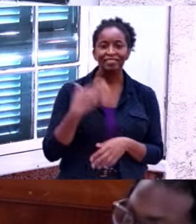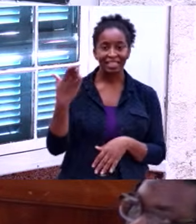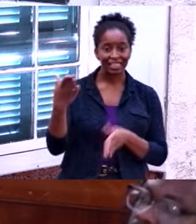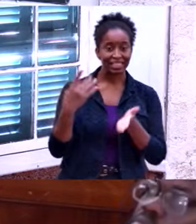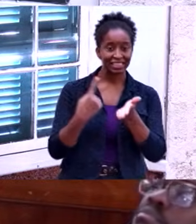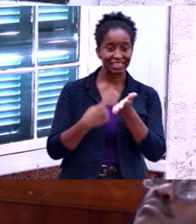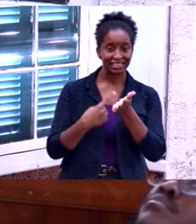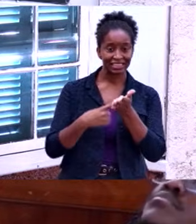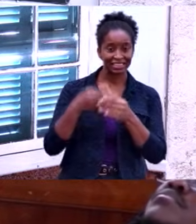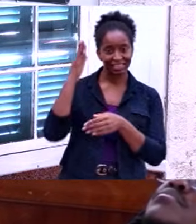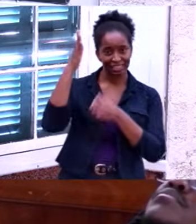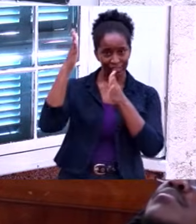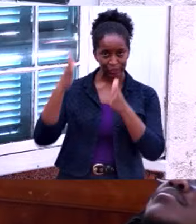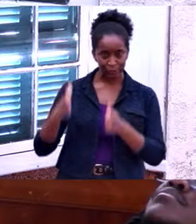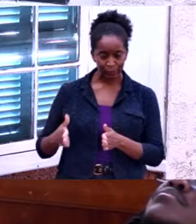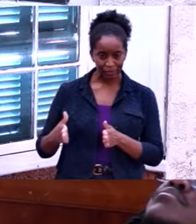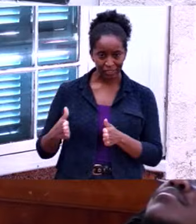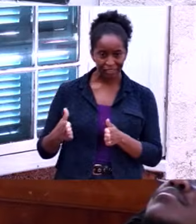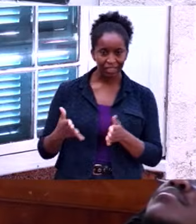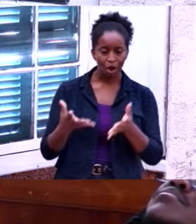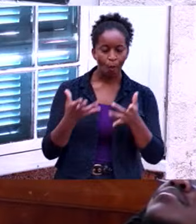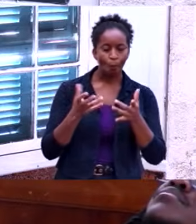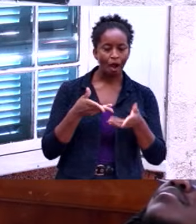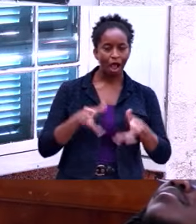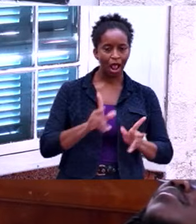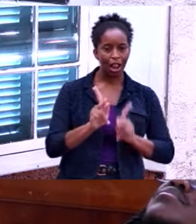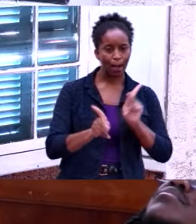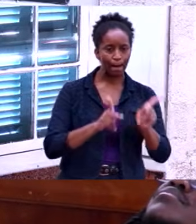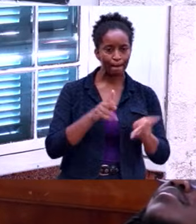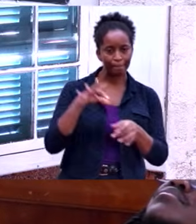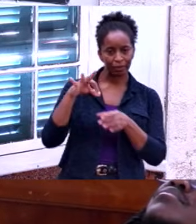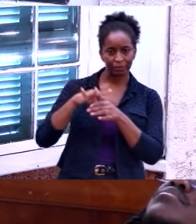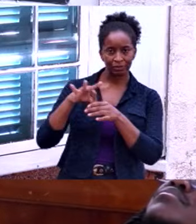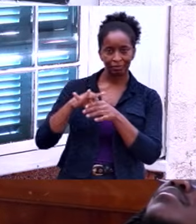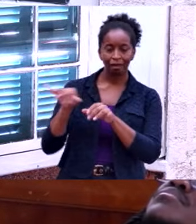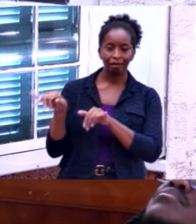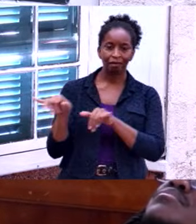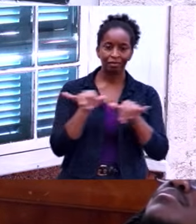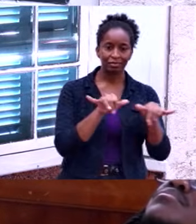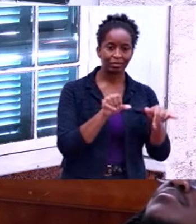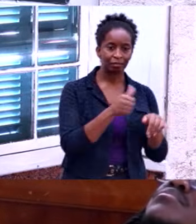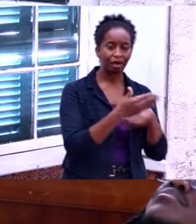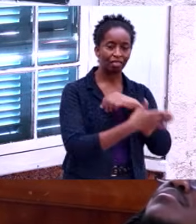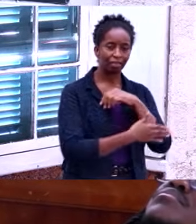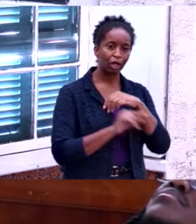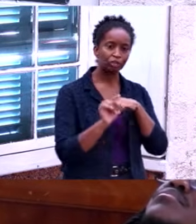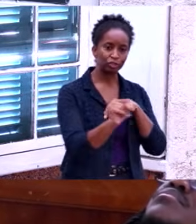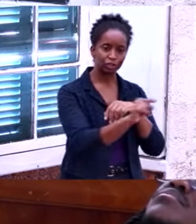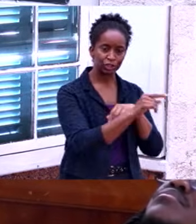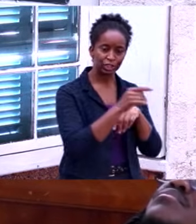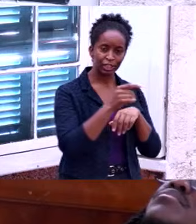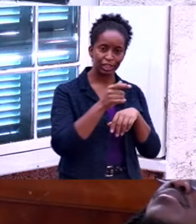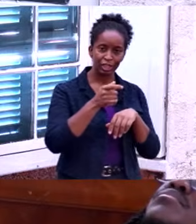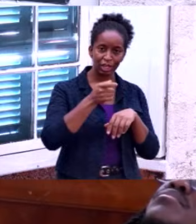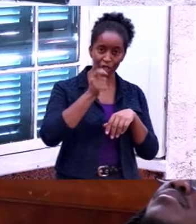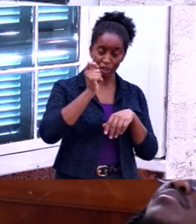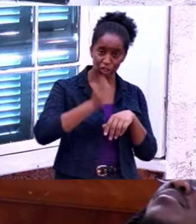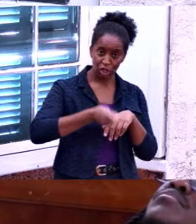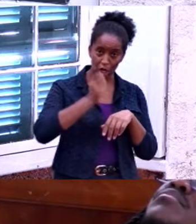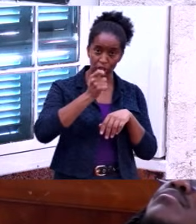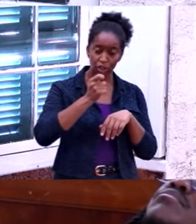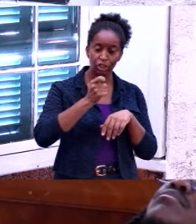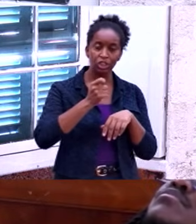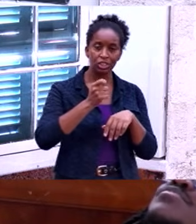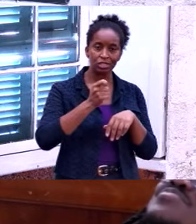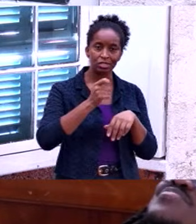like how they elect judges in other places. And I want him to tell Senator Walters can speak after him,